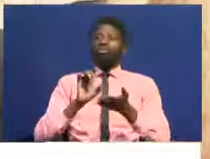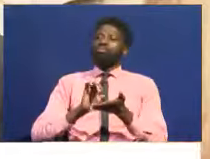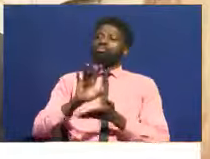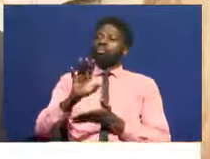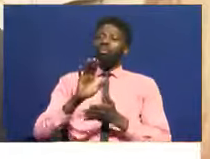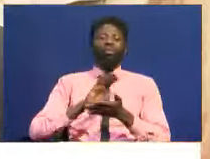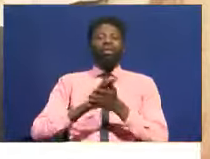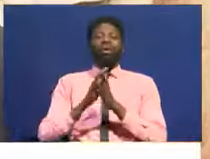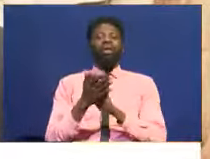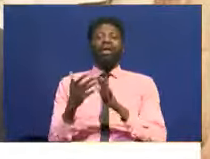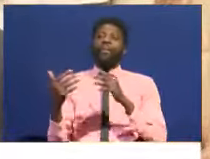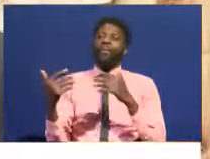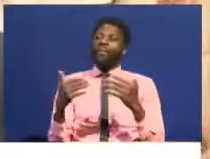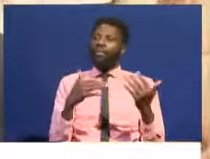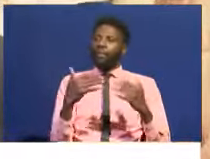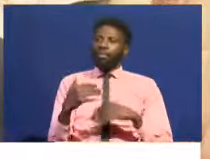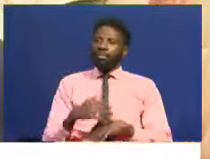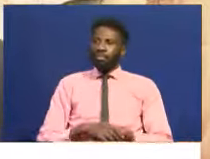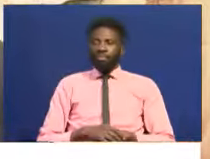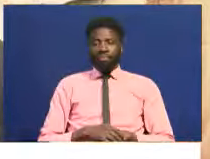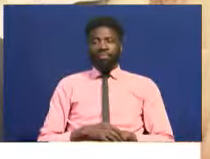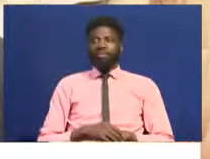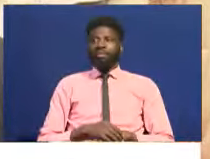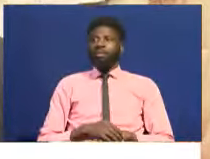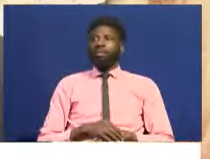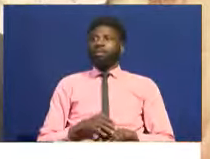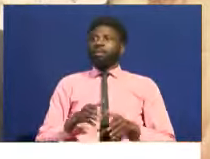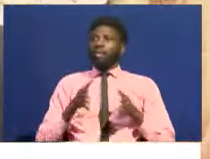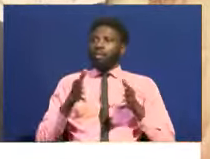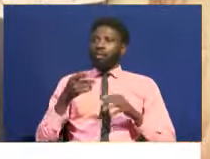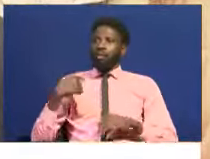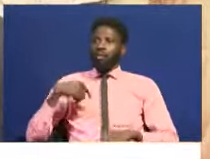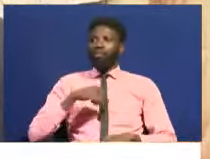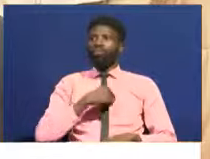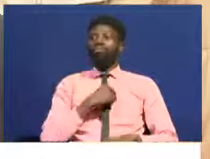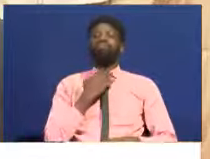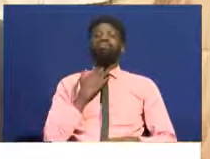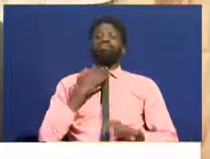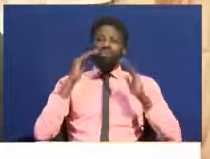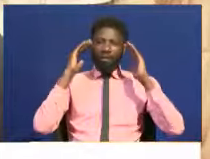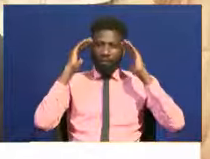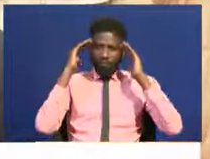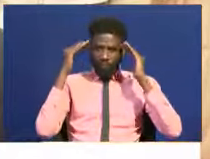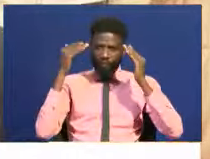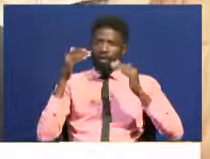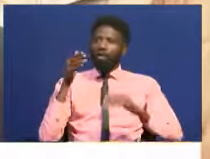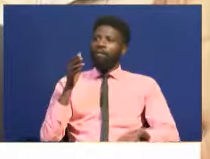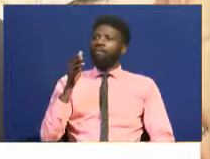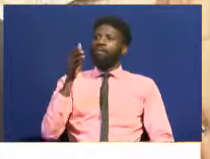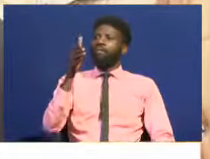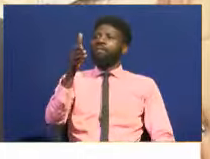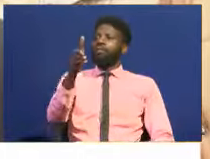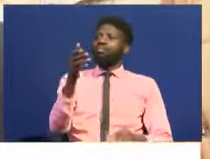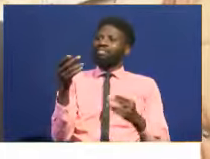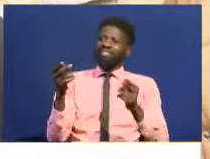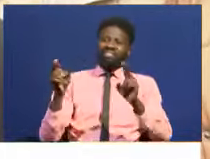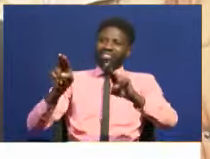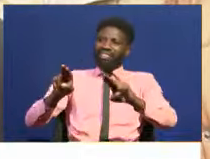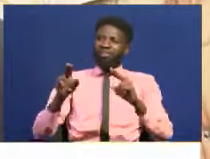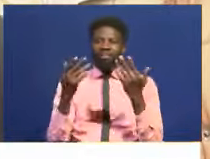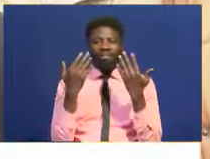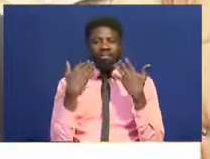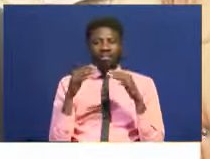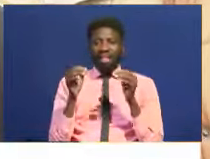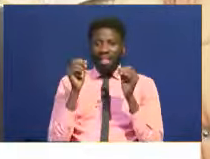vita. Tumefikia mahali tunataka kuangalia mbele. Lililofanyika limetendeka. Ikiwa mtu